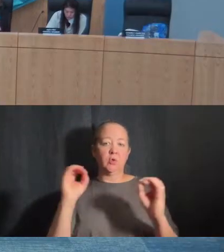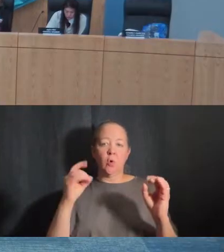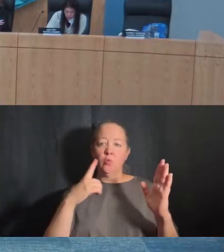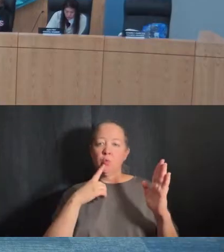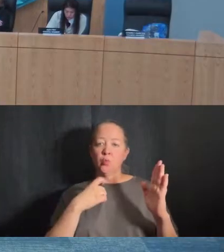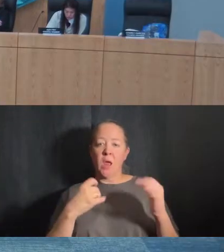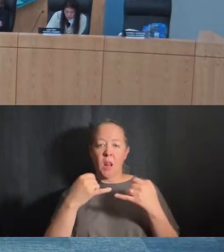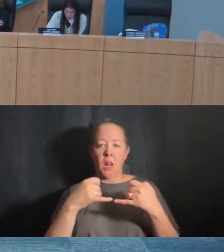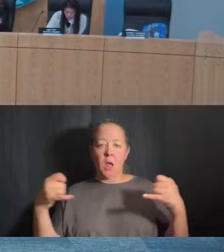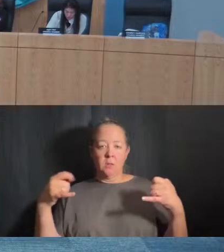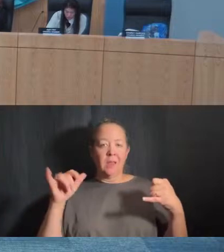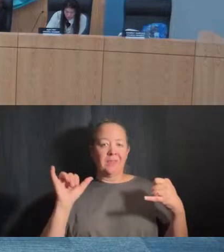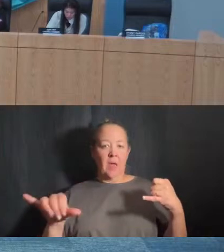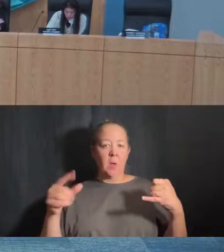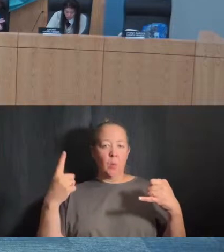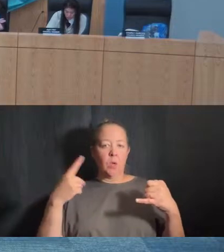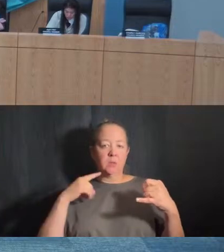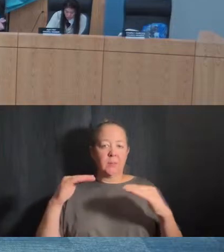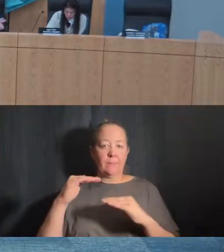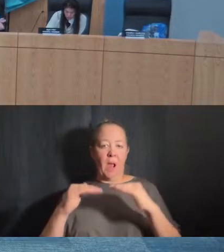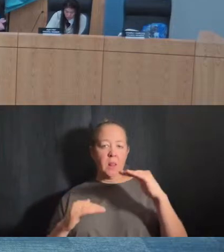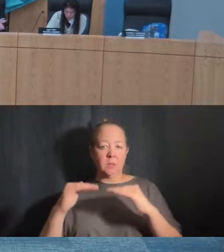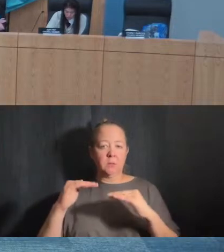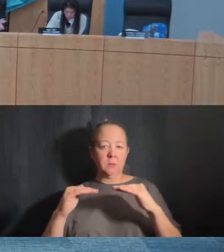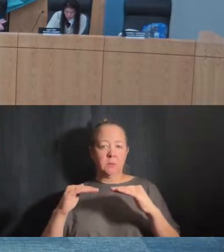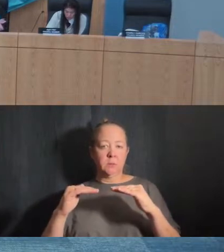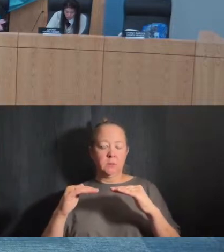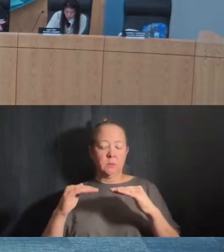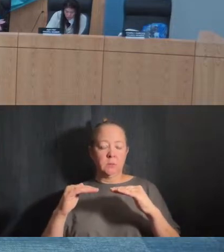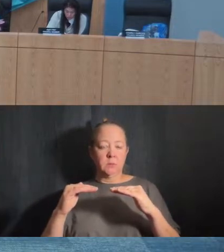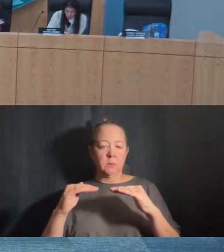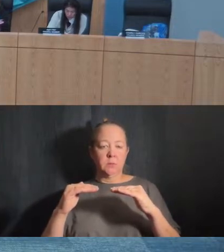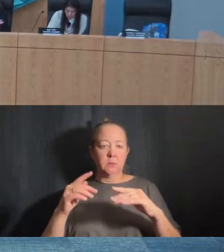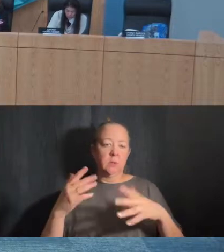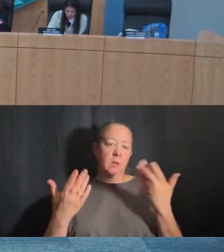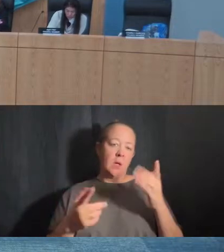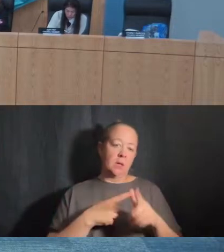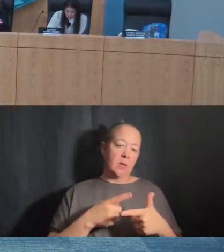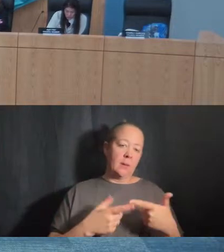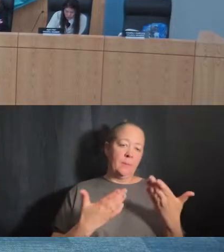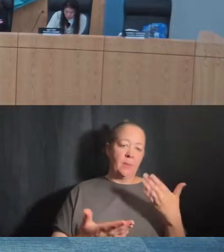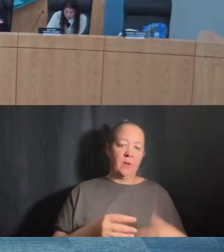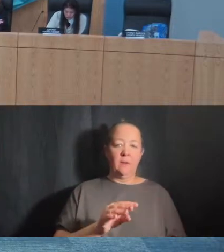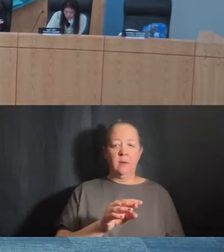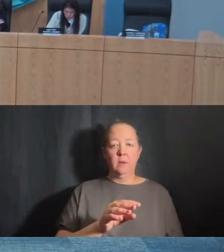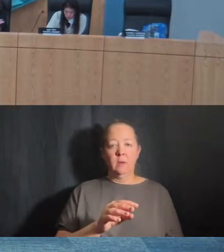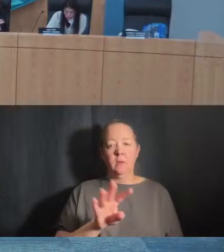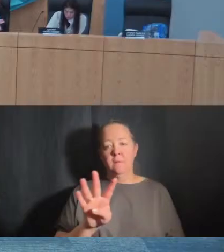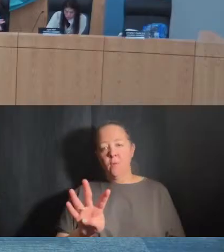the one that's balanced. And then maybe 4 and 3 like that.